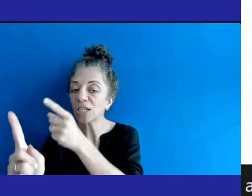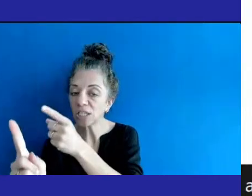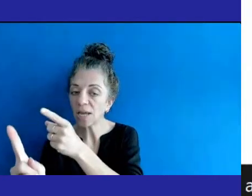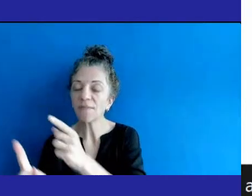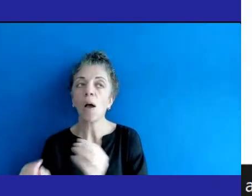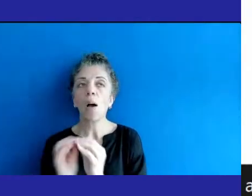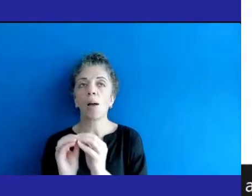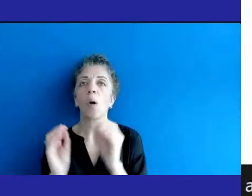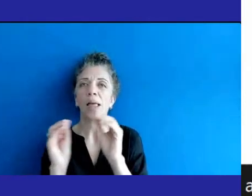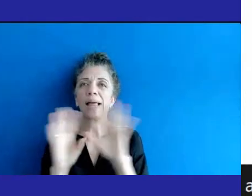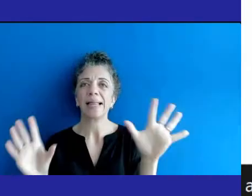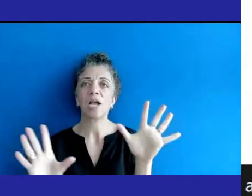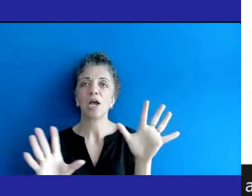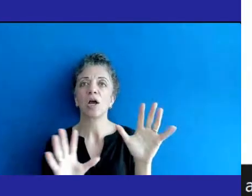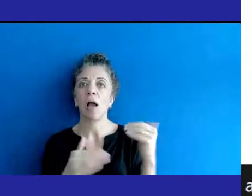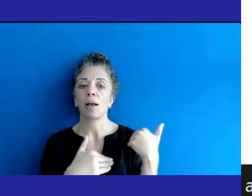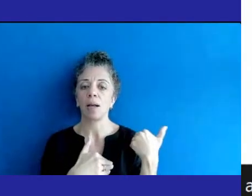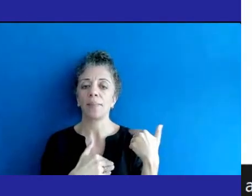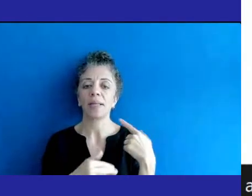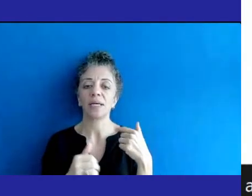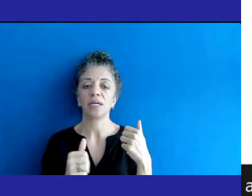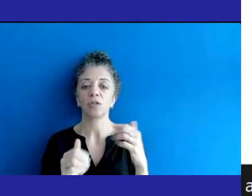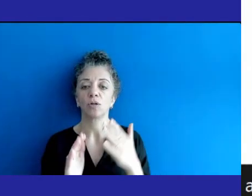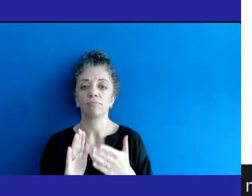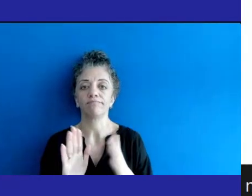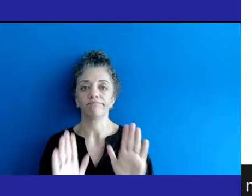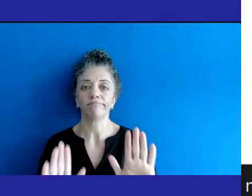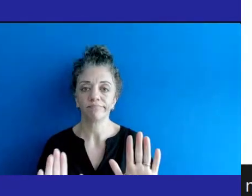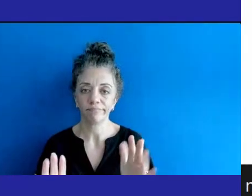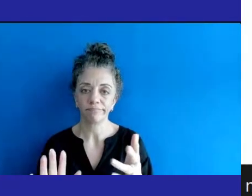to drive success in those value-based contracts.